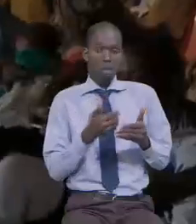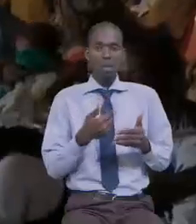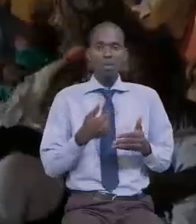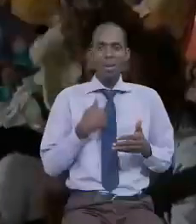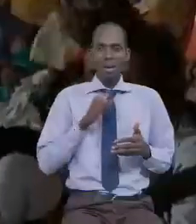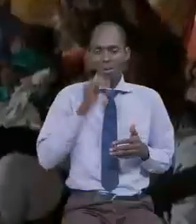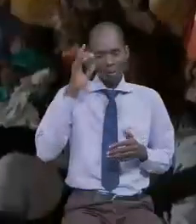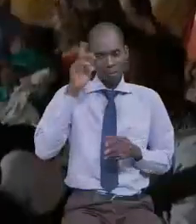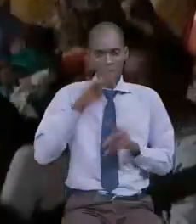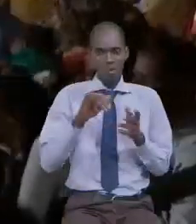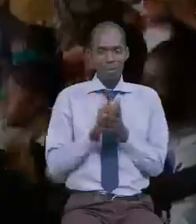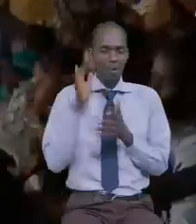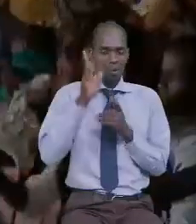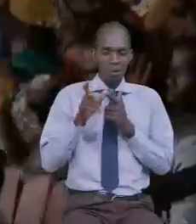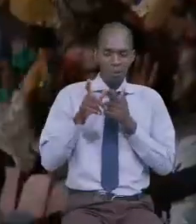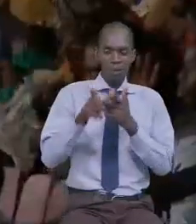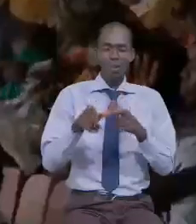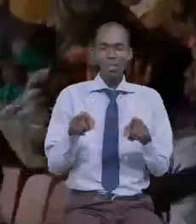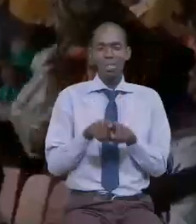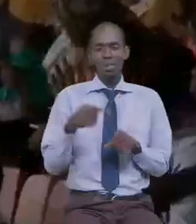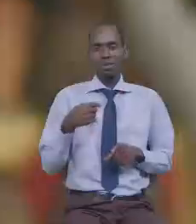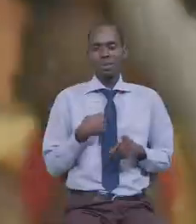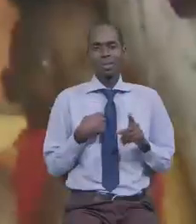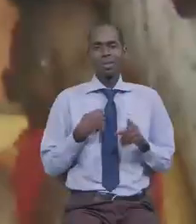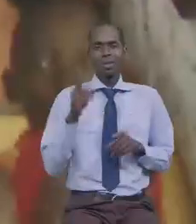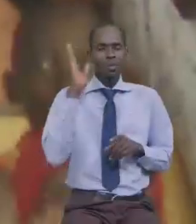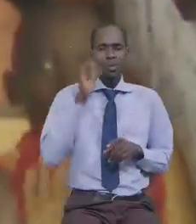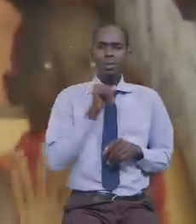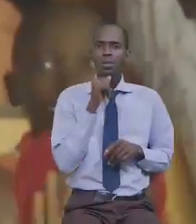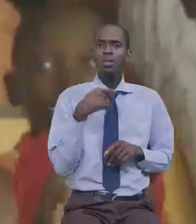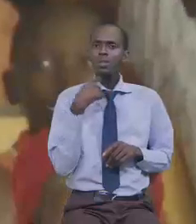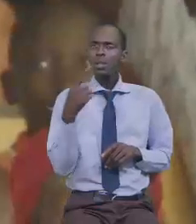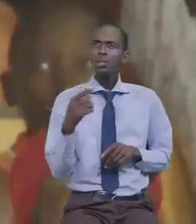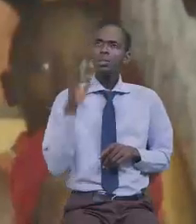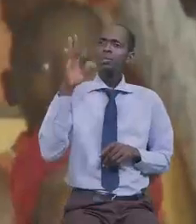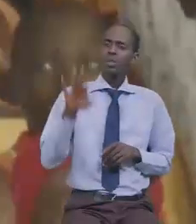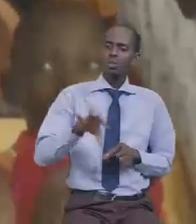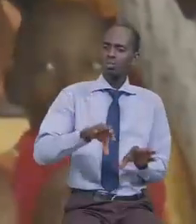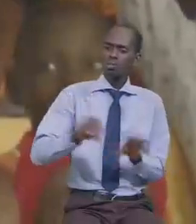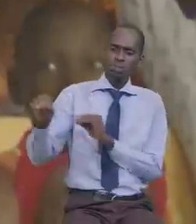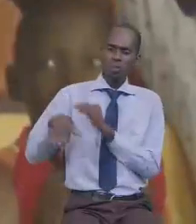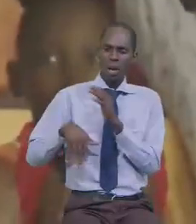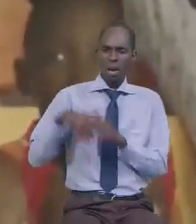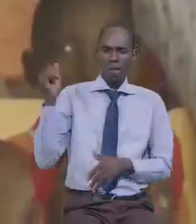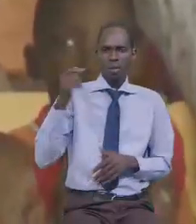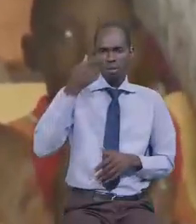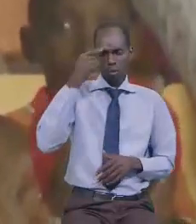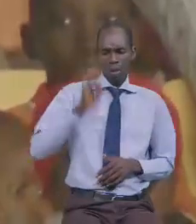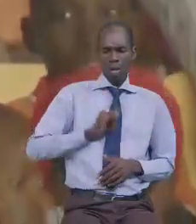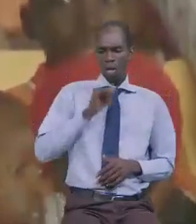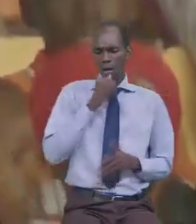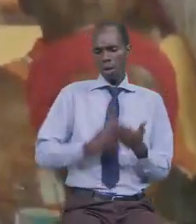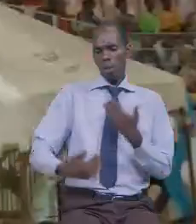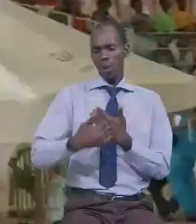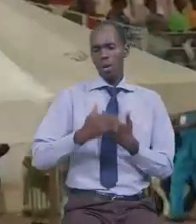me. You'll not say, pastor, get out of your lane because I'm now behind and I want to take over. I